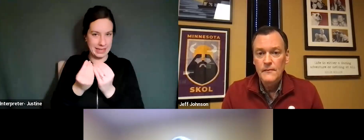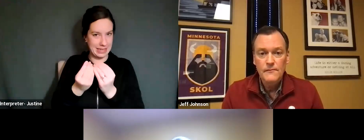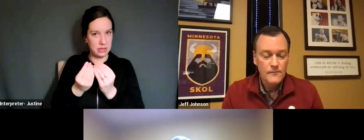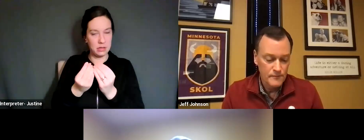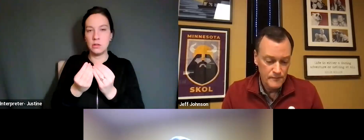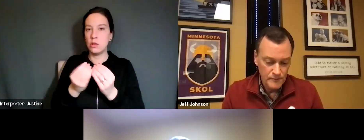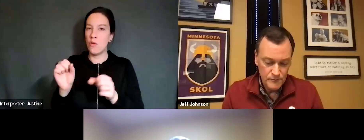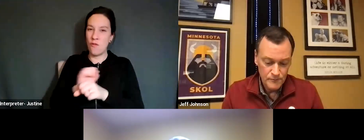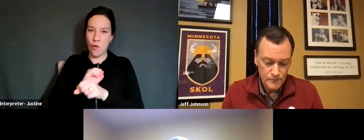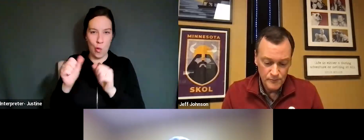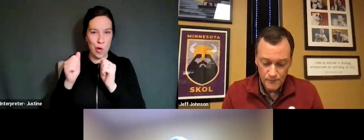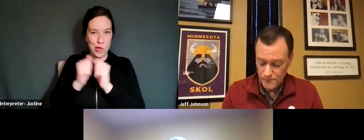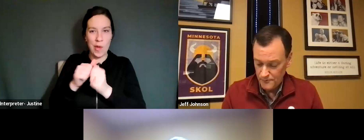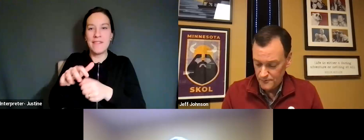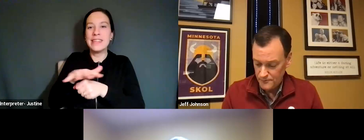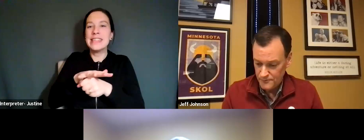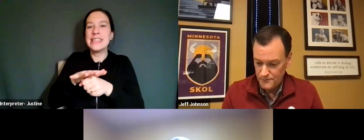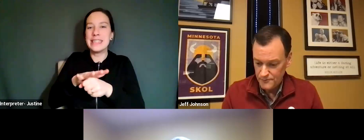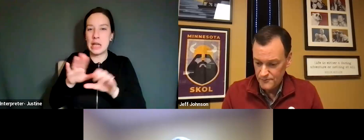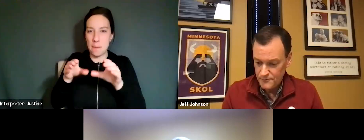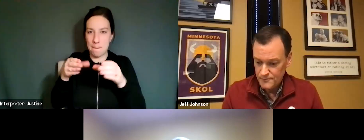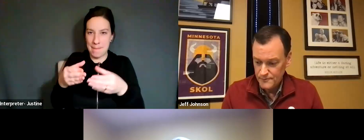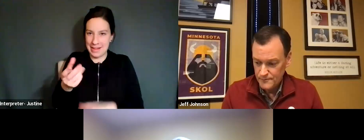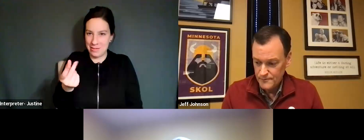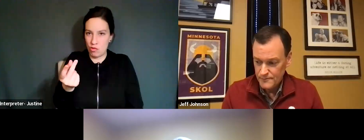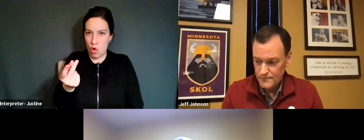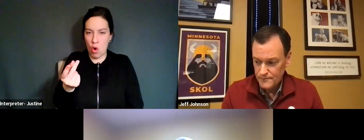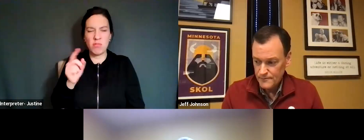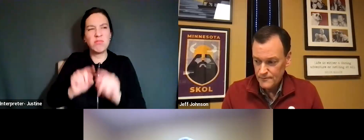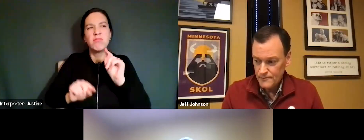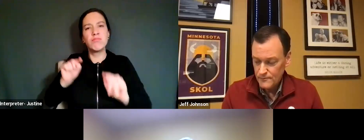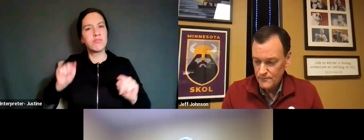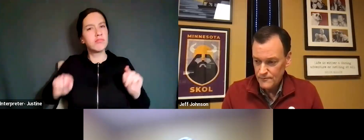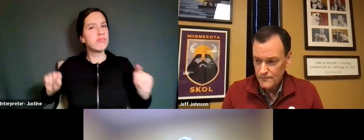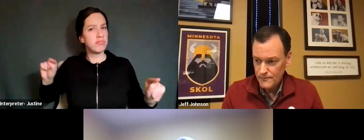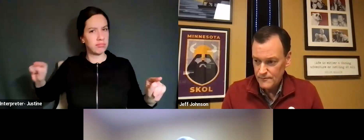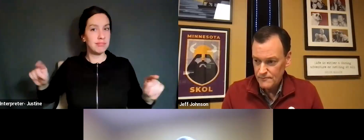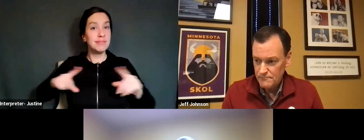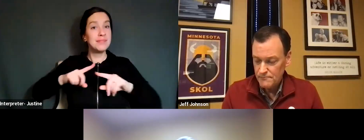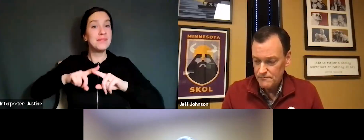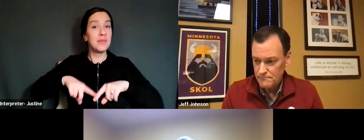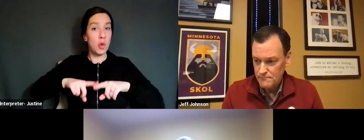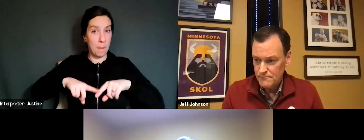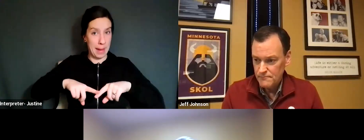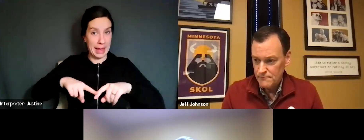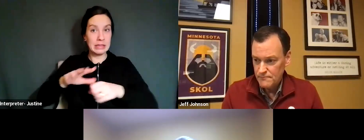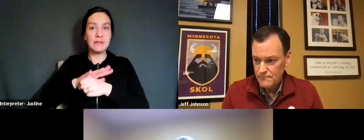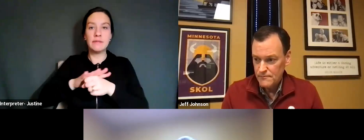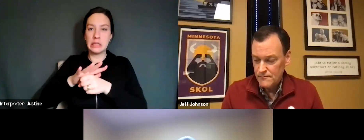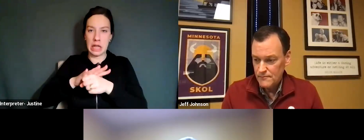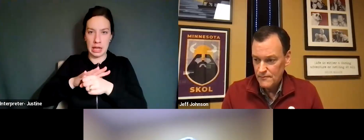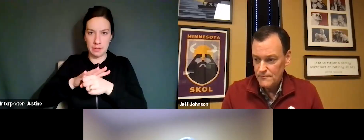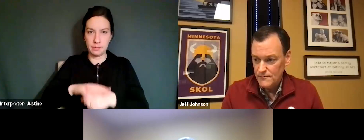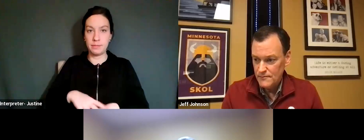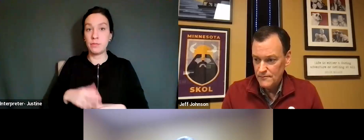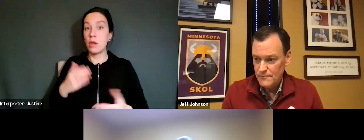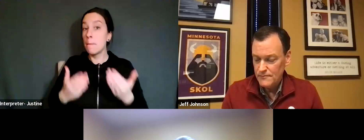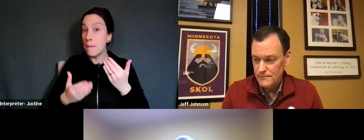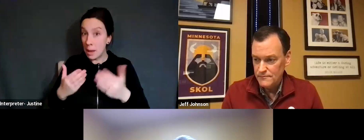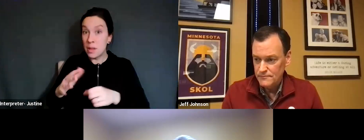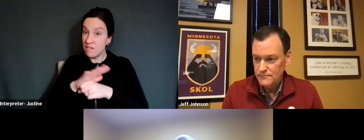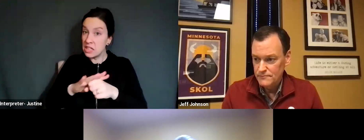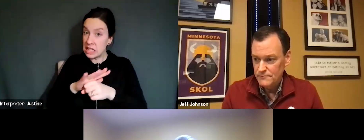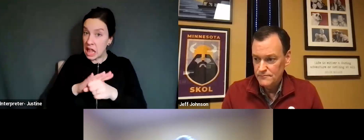and everybody seems to do it a little bit different. So kind of depending on the facility, it may be the facility